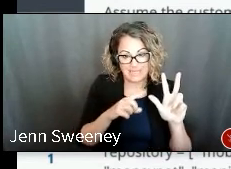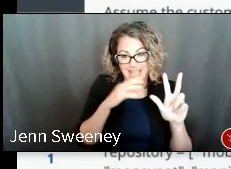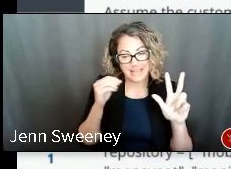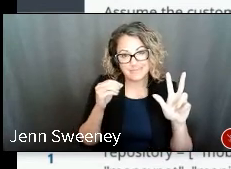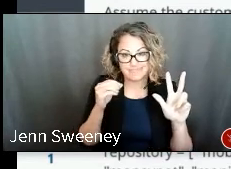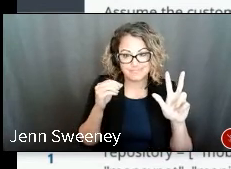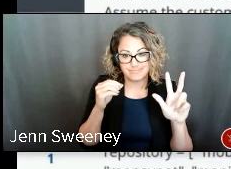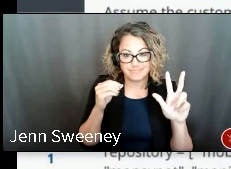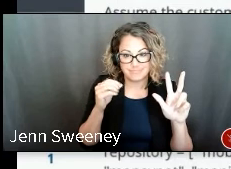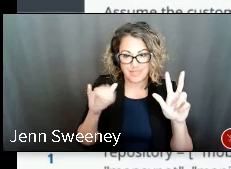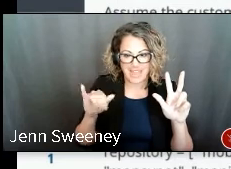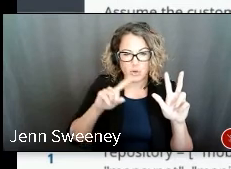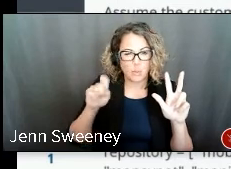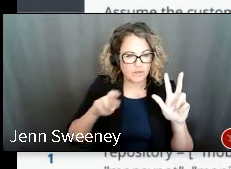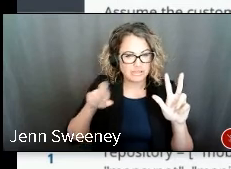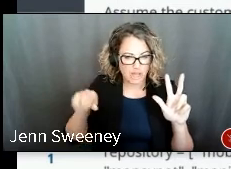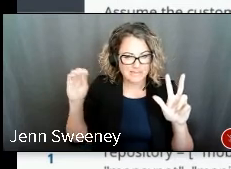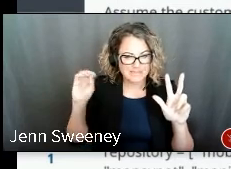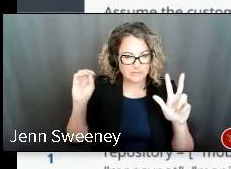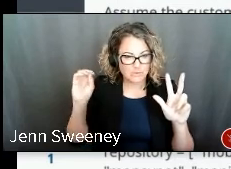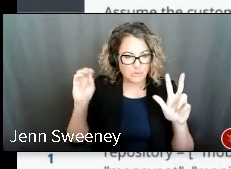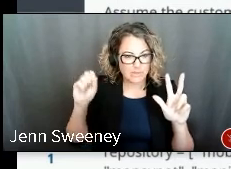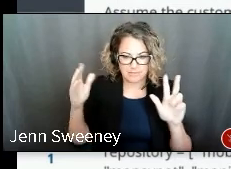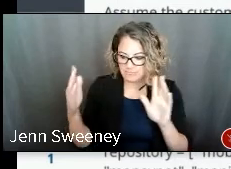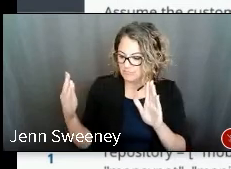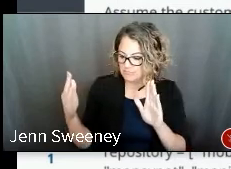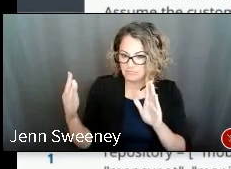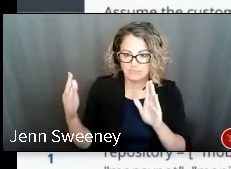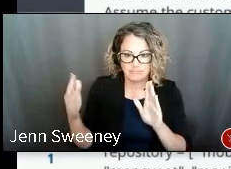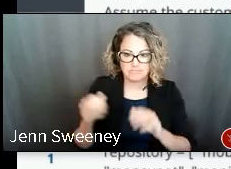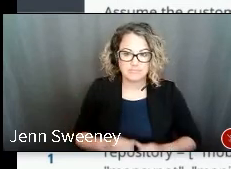the query result size.